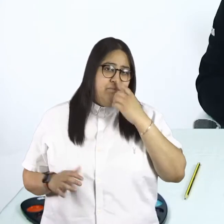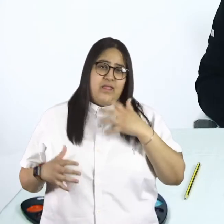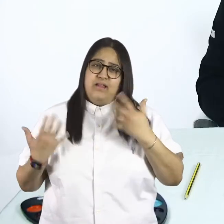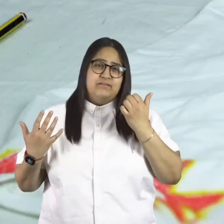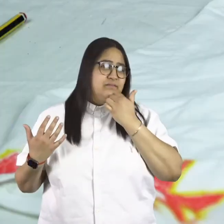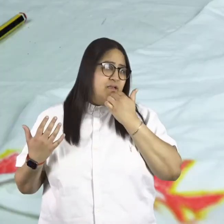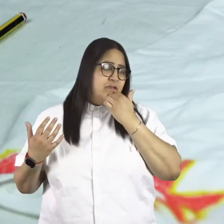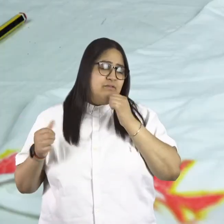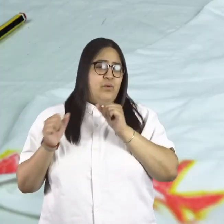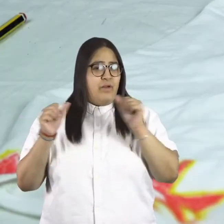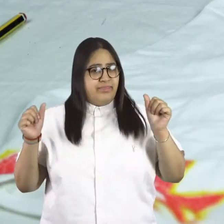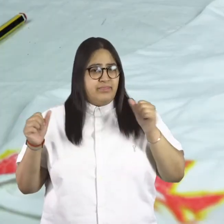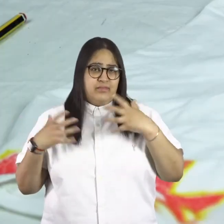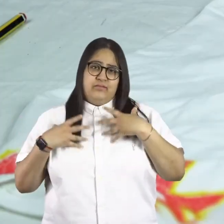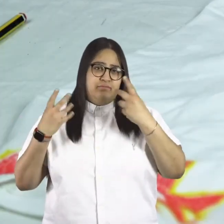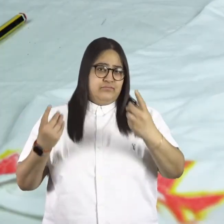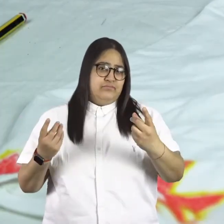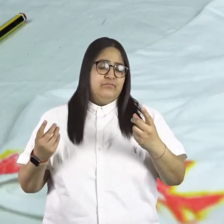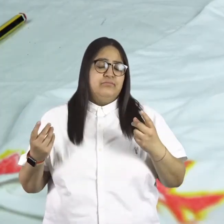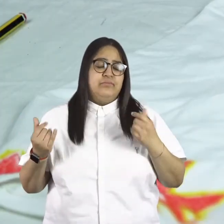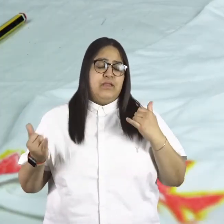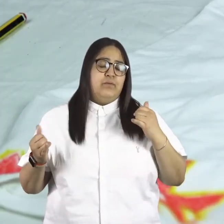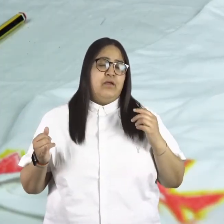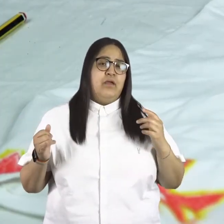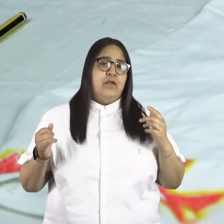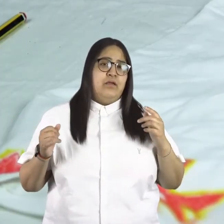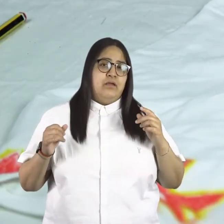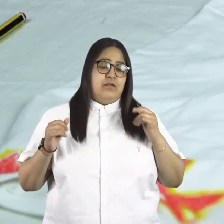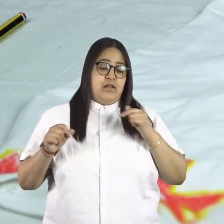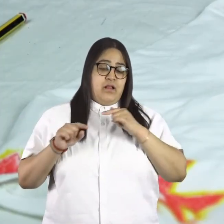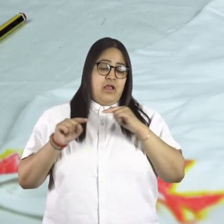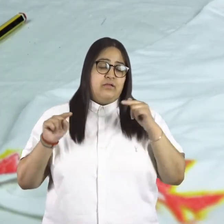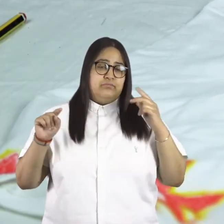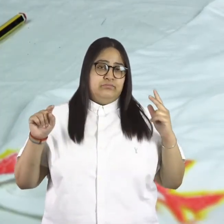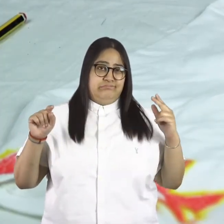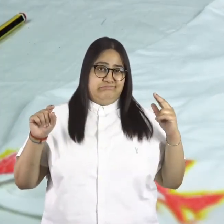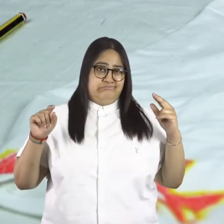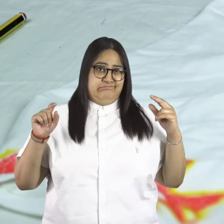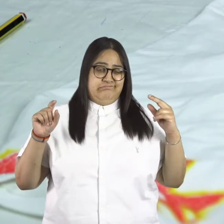want. And just go all the way up to the line and cut.